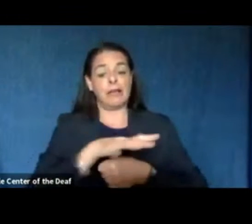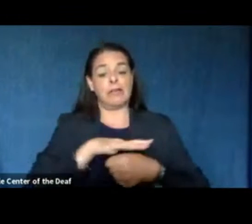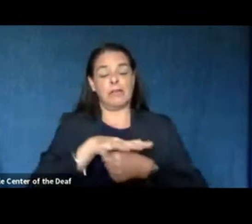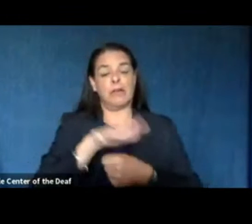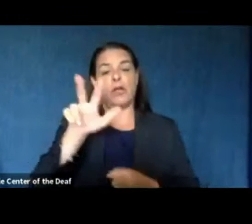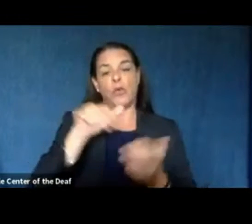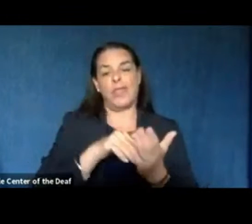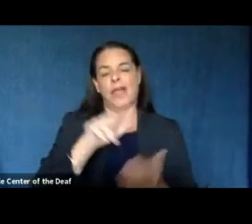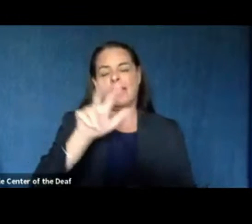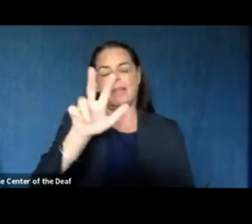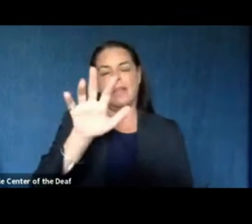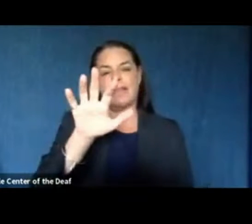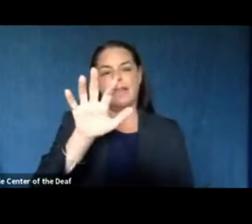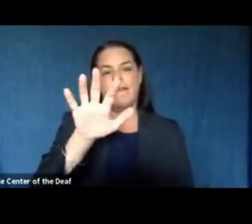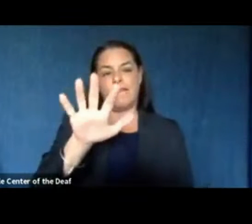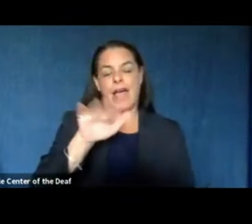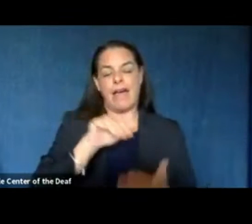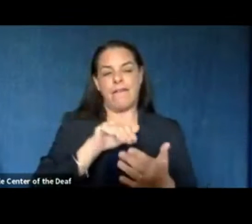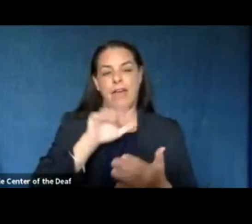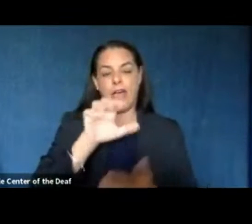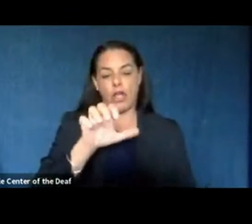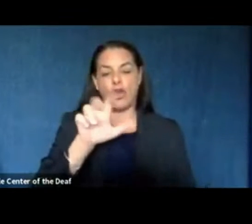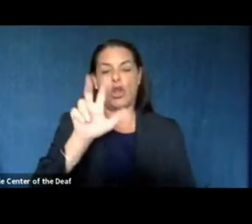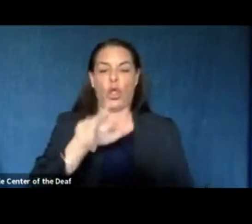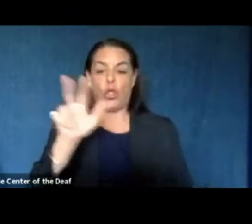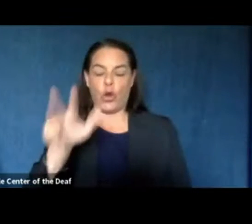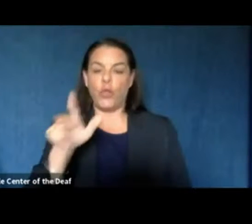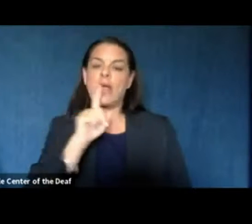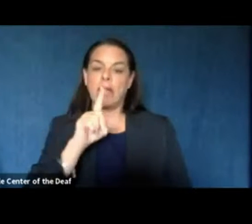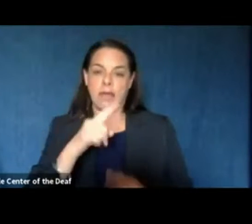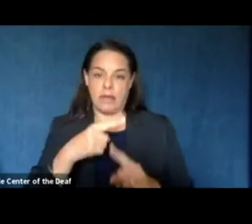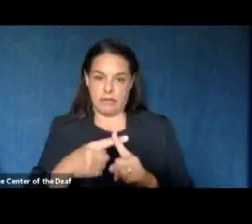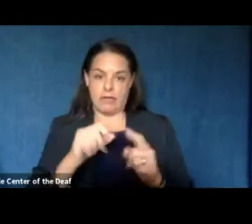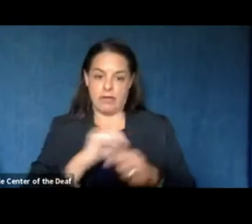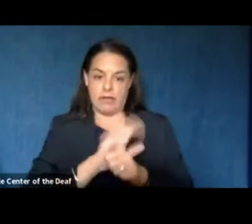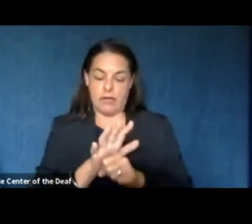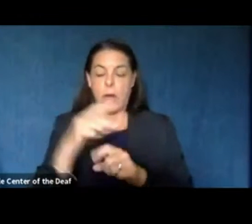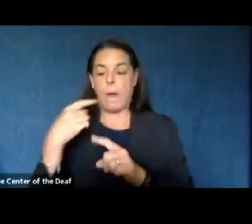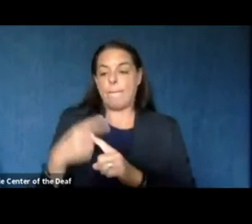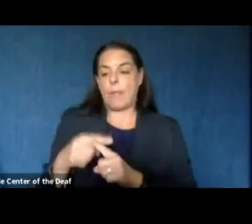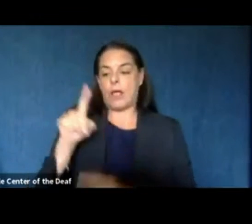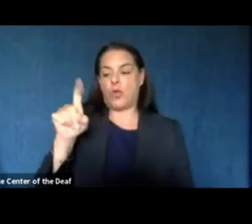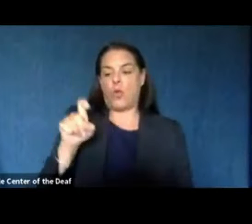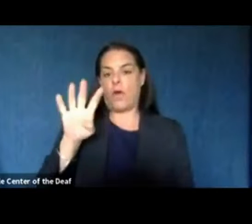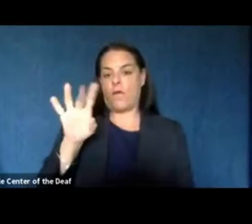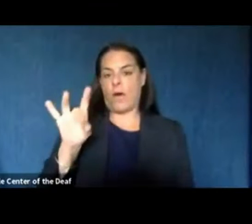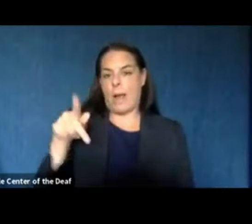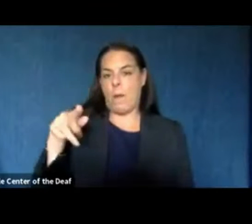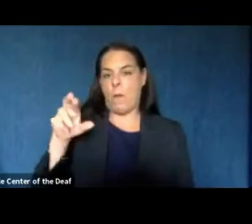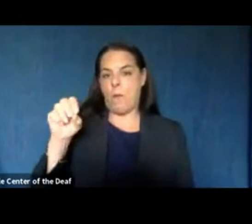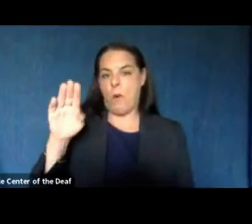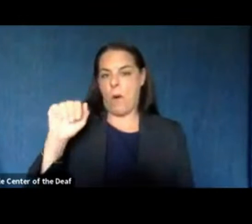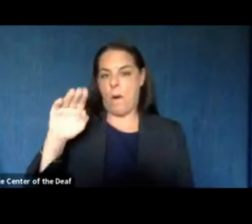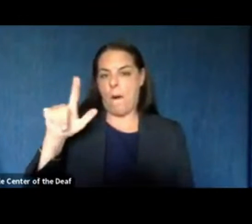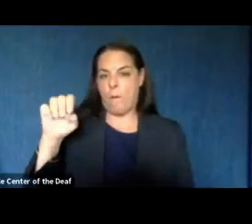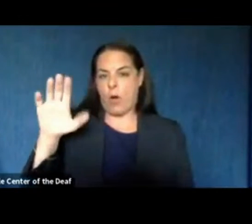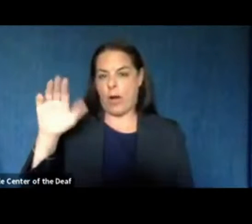3,533 confirmed cases of COVID-19 in Knox County. Additionally, we have 148 probable cases.